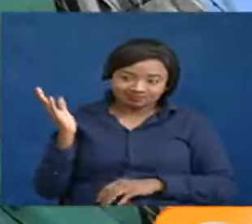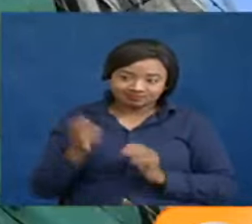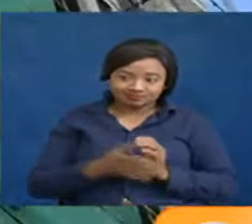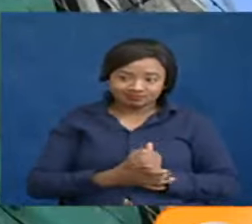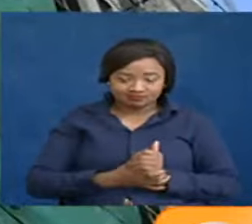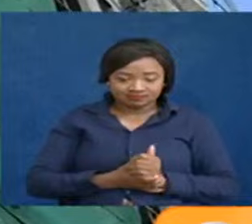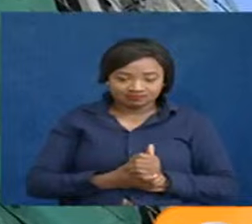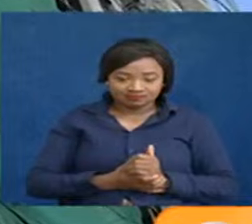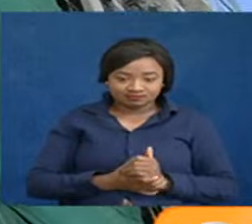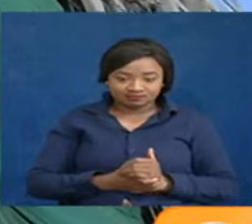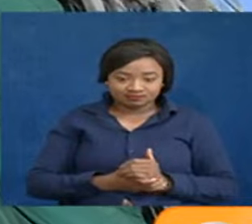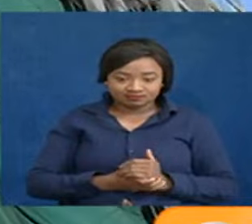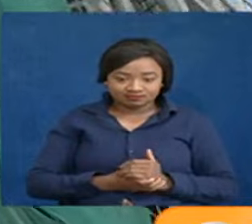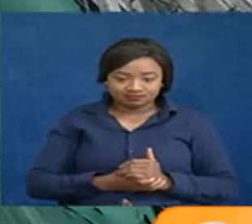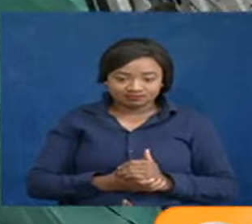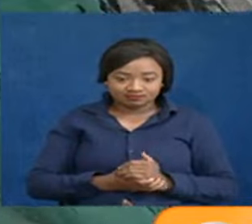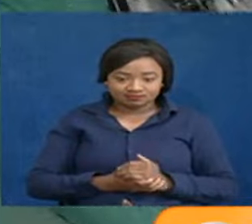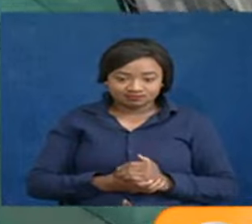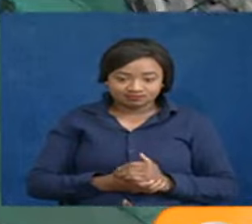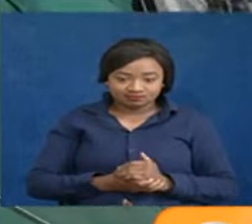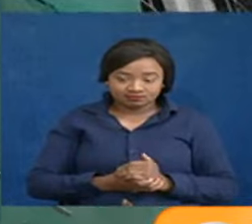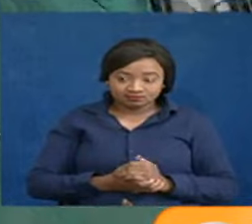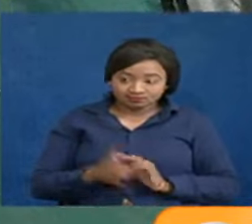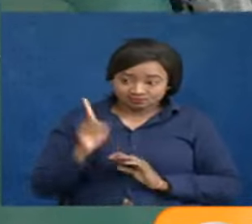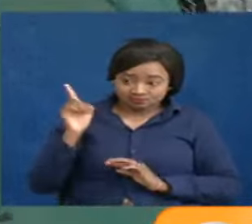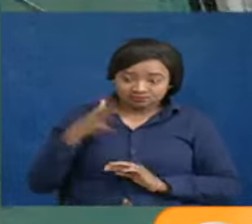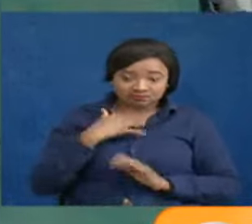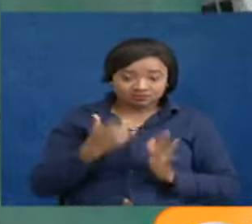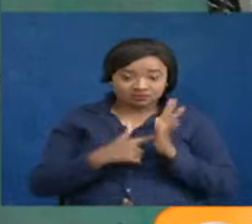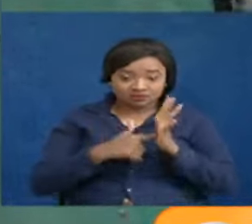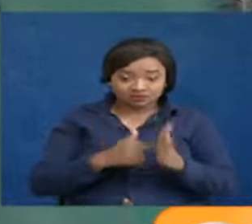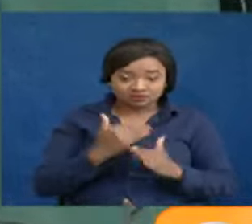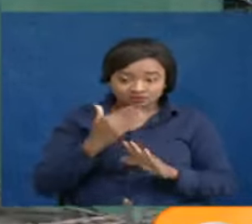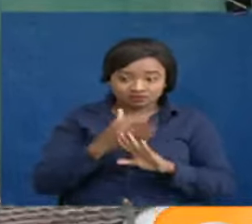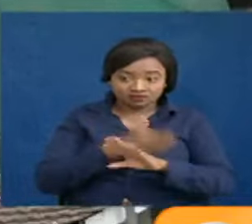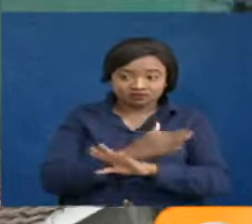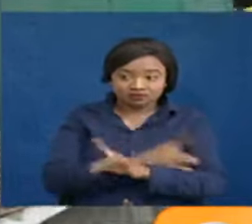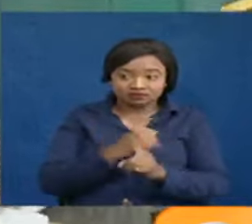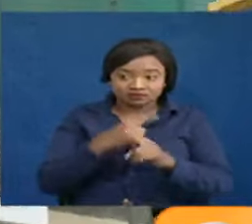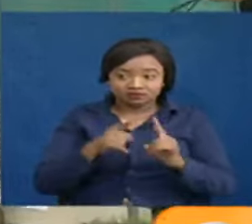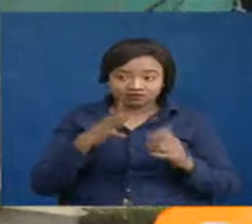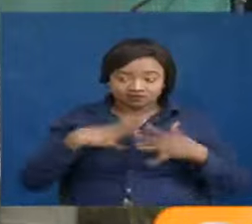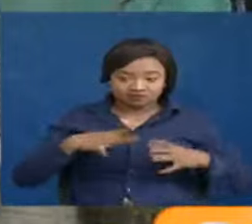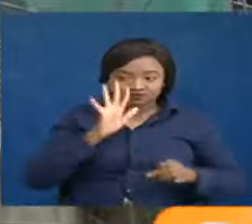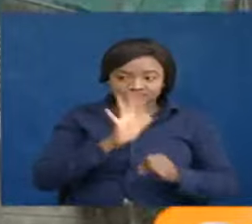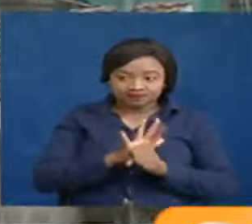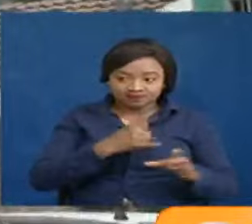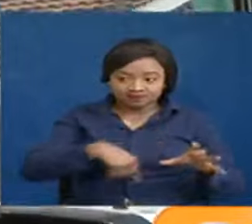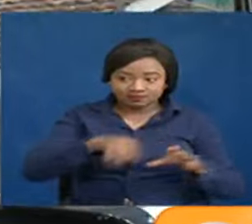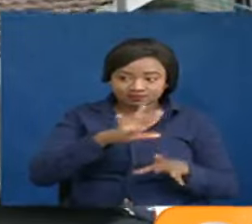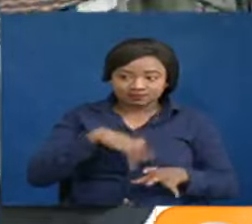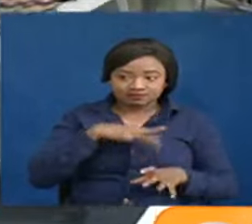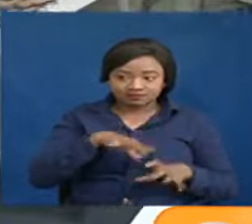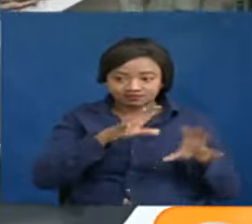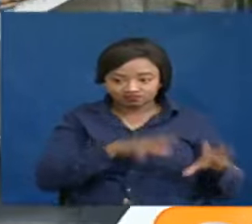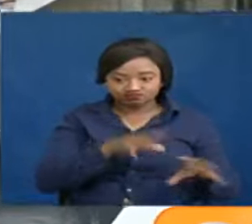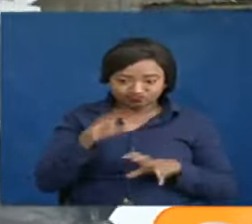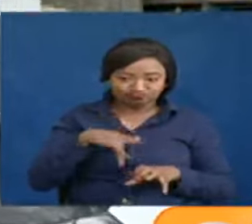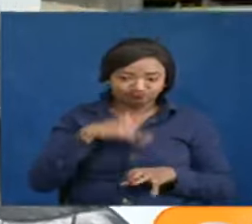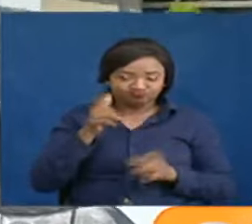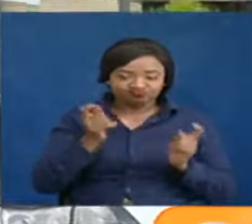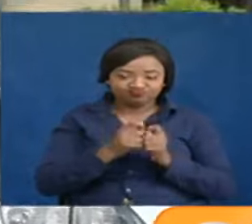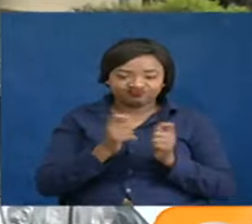This construction site, meant to symbolize progress, has become a source of pain and suffering for this neighborhood.